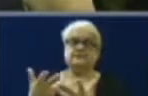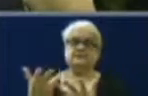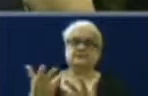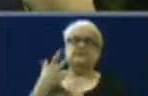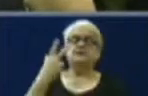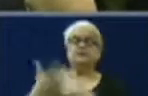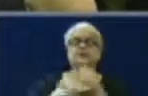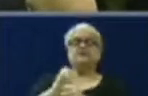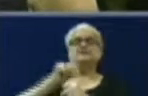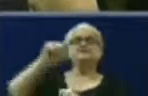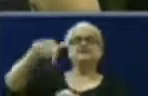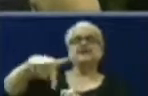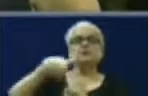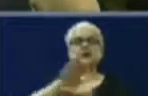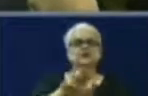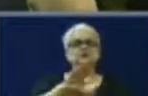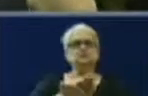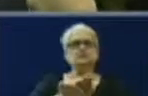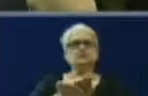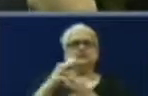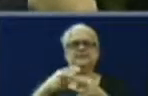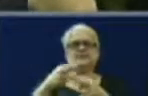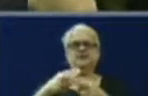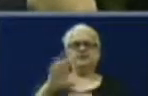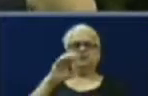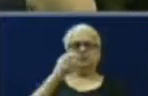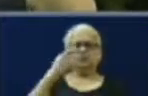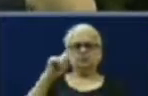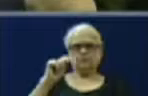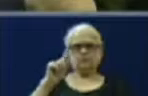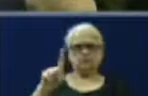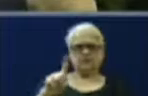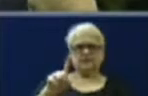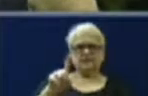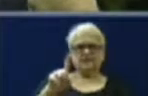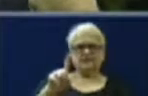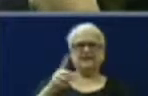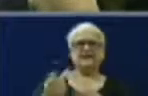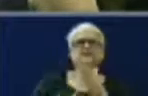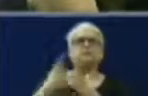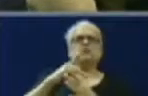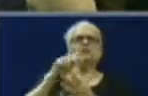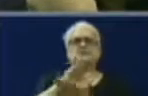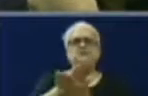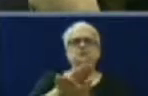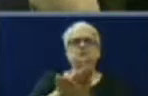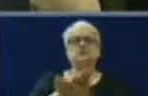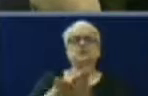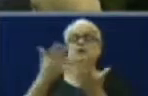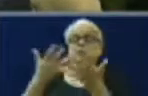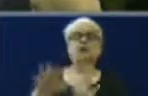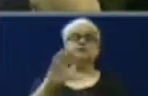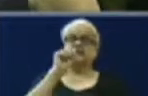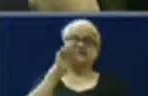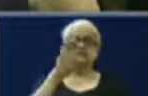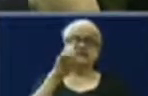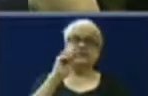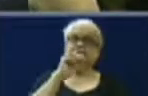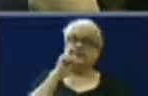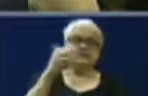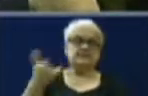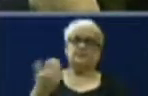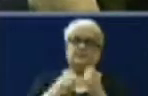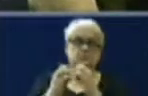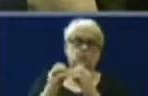3 years later, our school was named a Cohort 1 and labeled a priority school. The school lost its SBDM. The school was ranked in the number